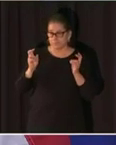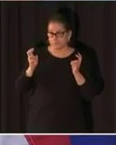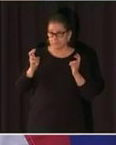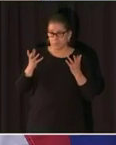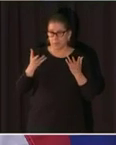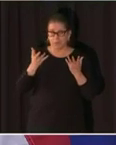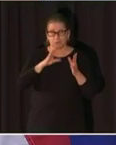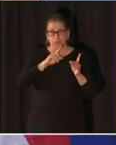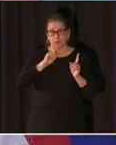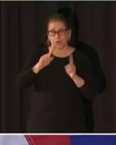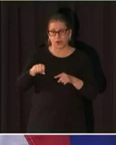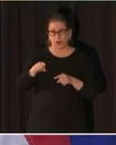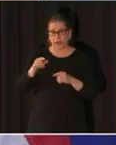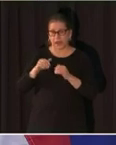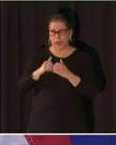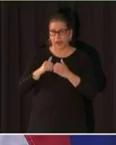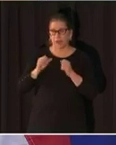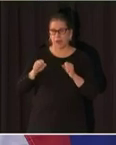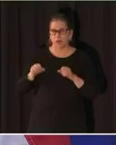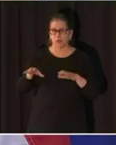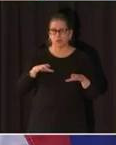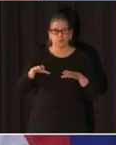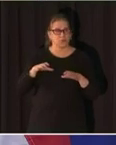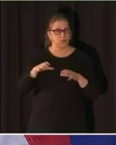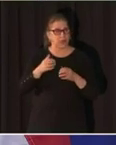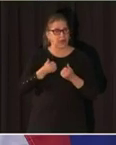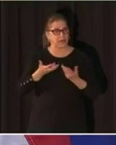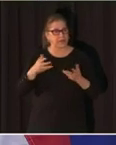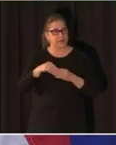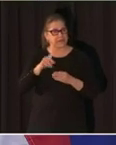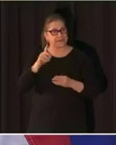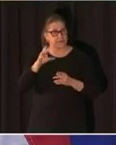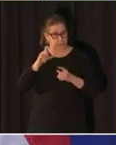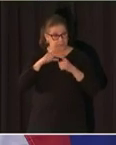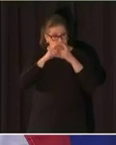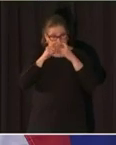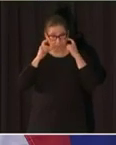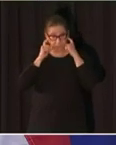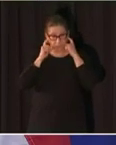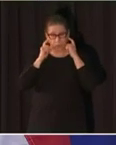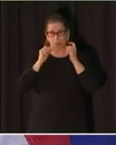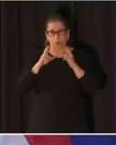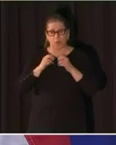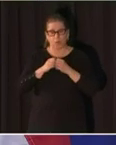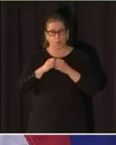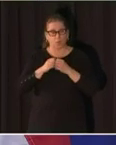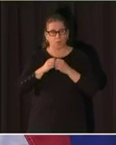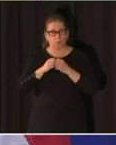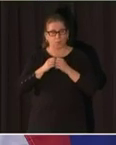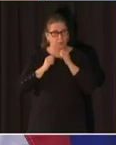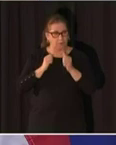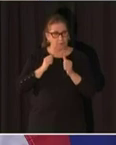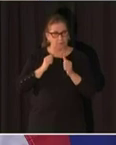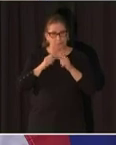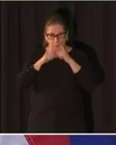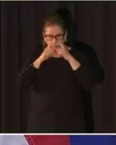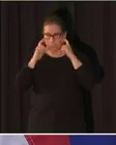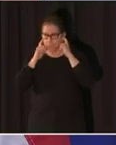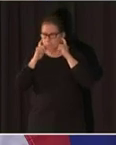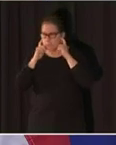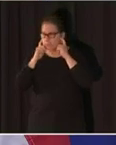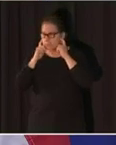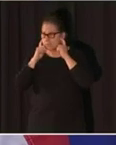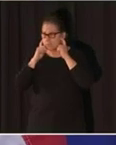a mask or a mouth covering? What is acceptable? I'm going to ask Dr. Nesbitt